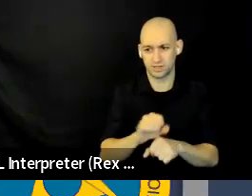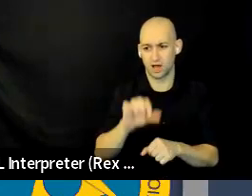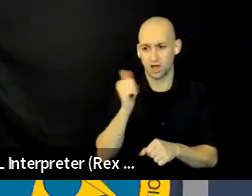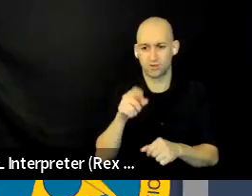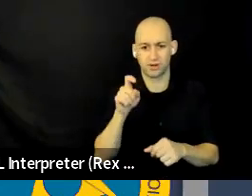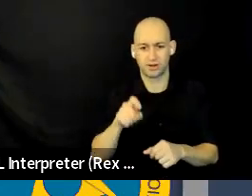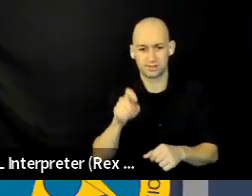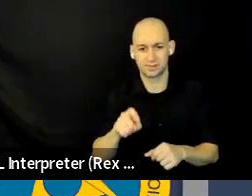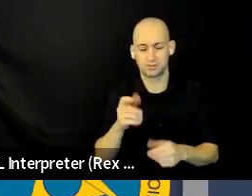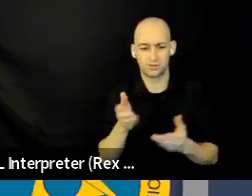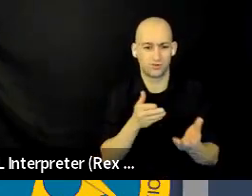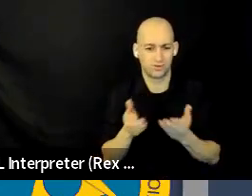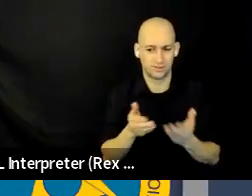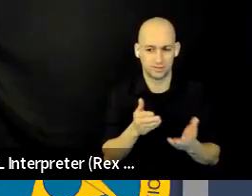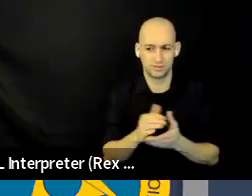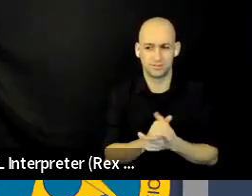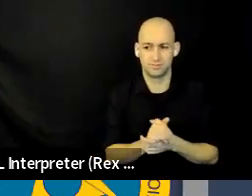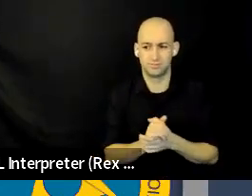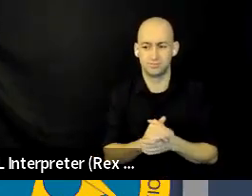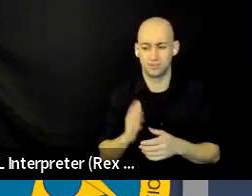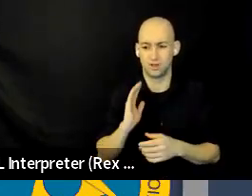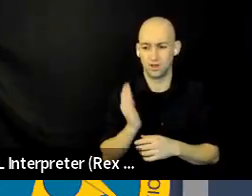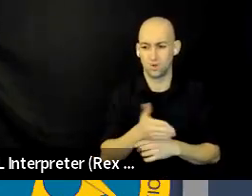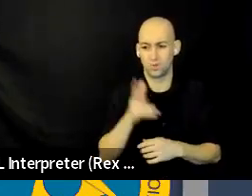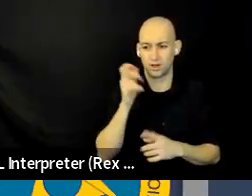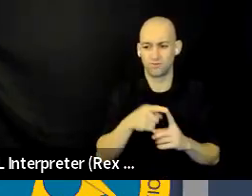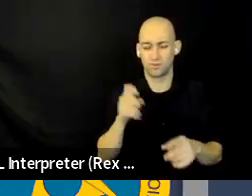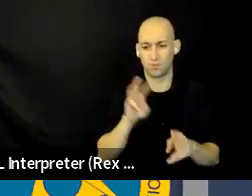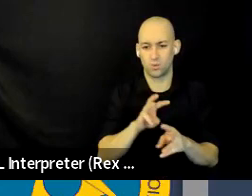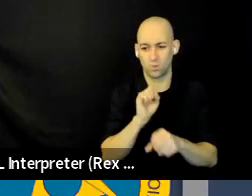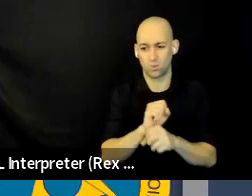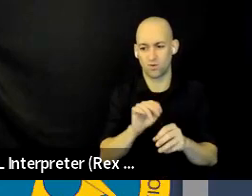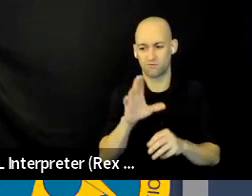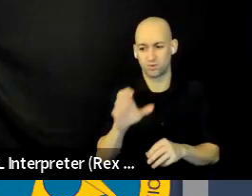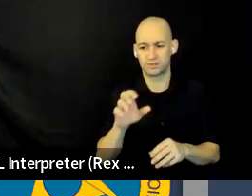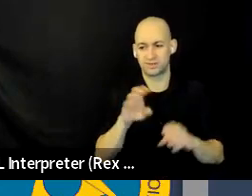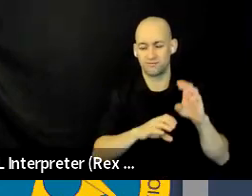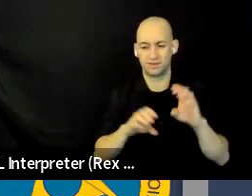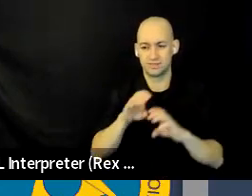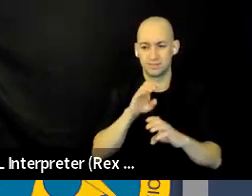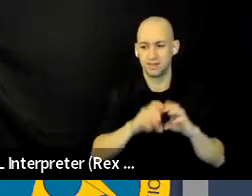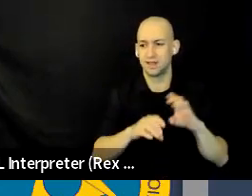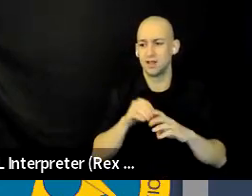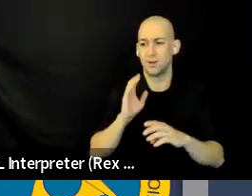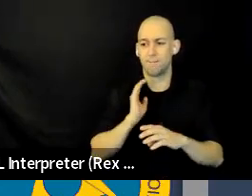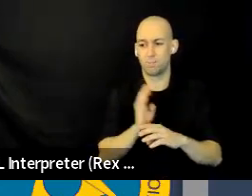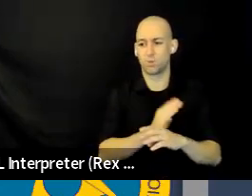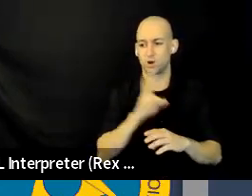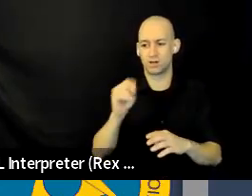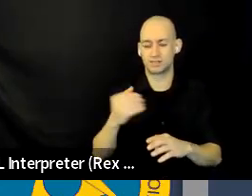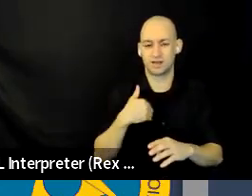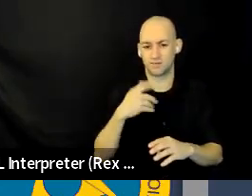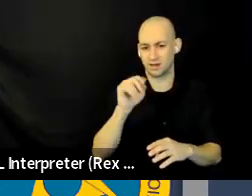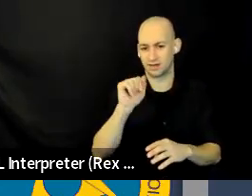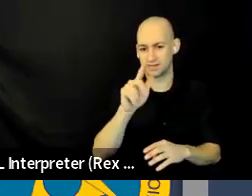services. That would be great because we hear from workforce investment boards that we don't have a talent problem in California. We